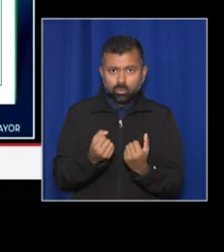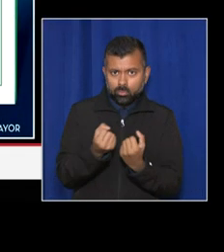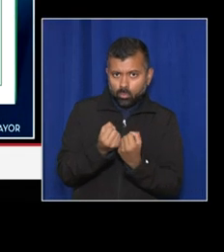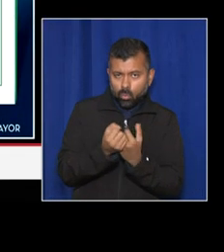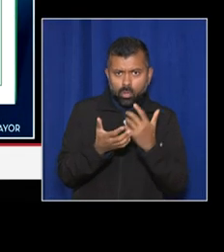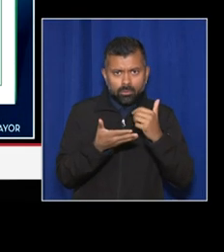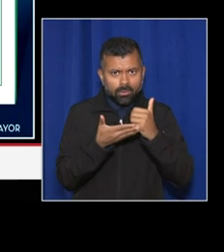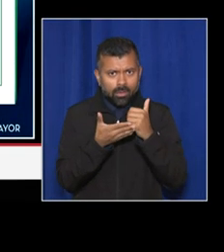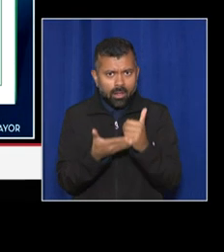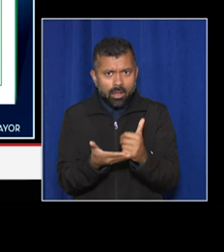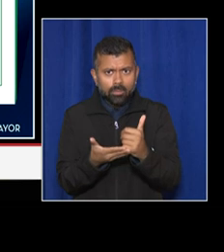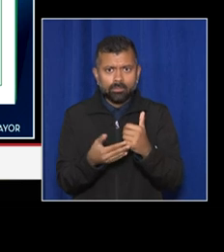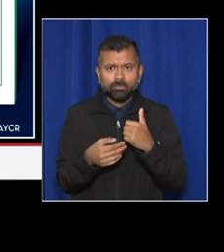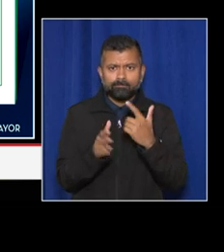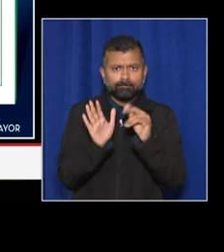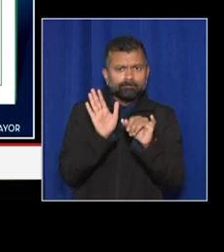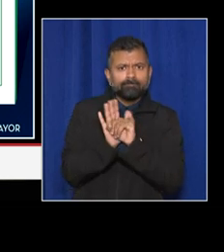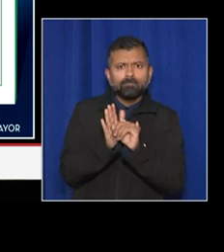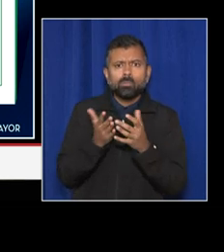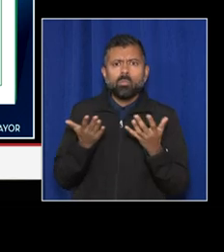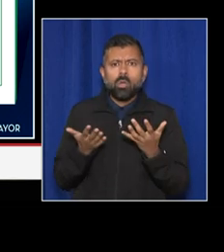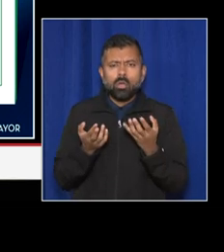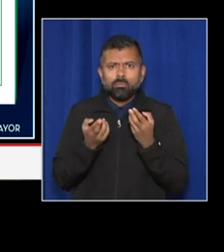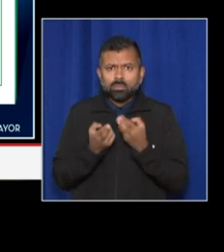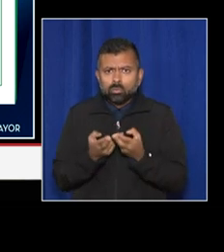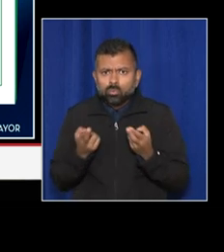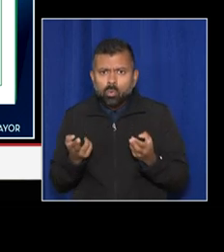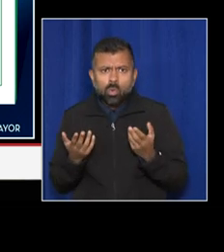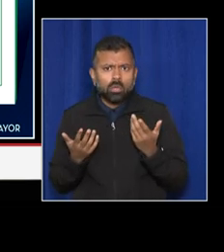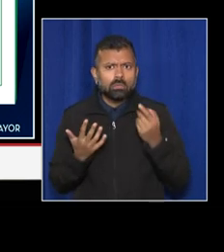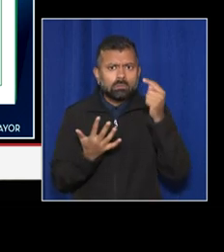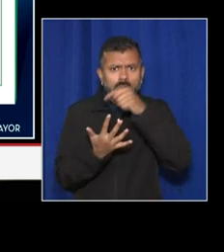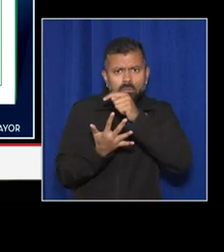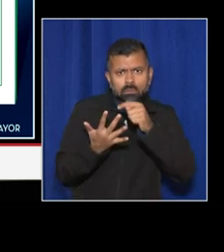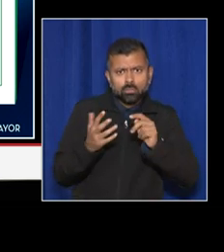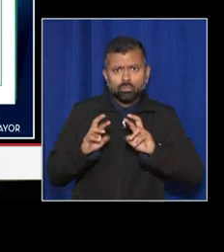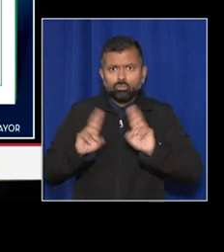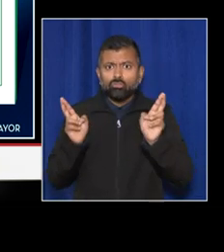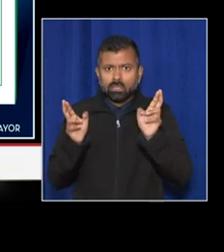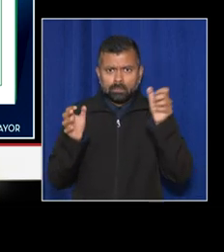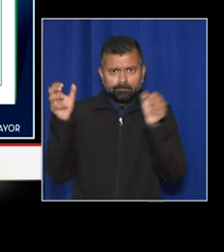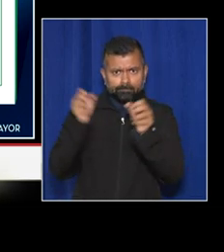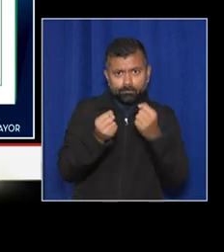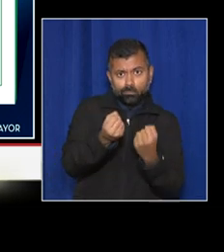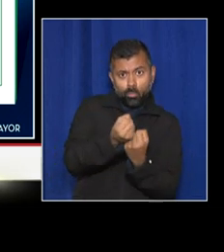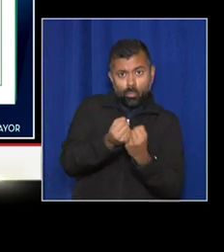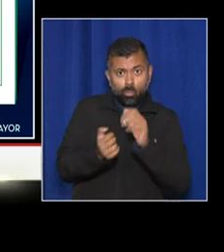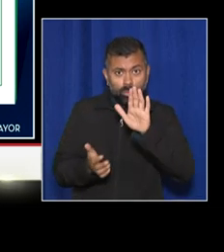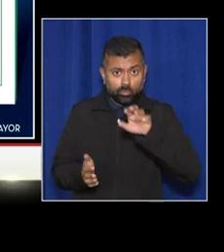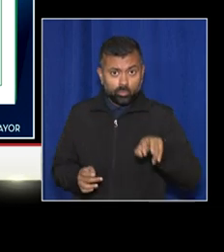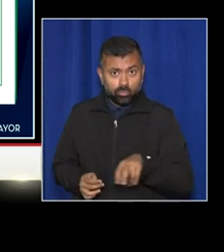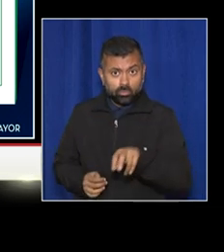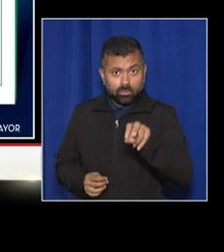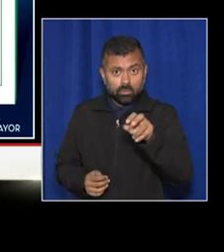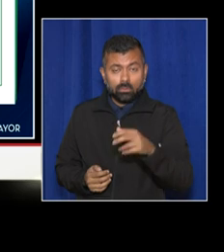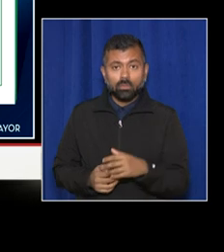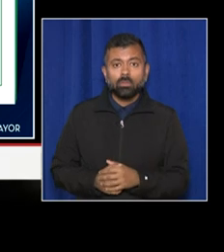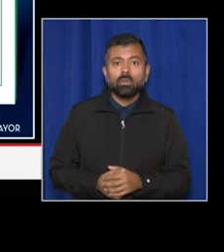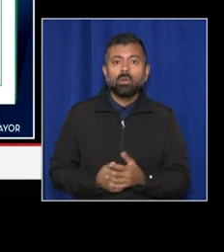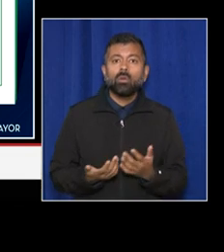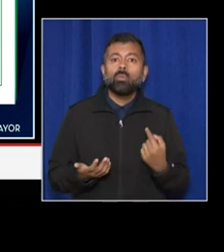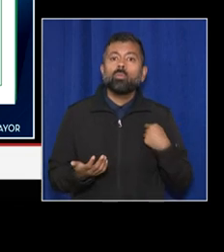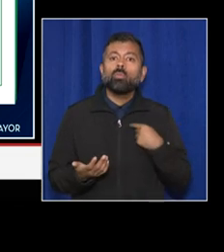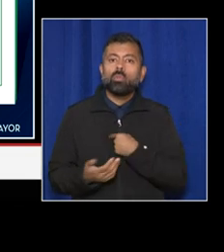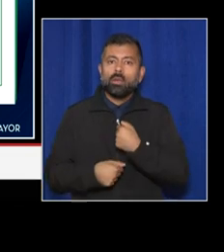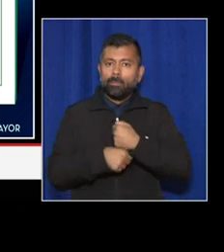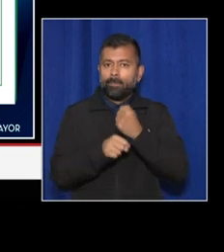identifying employment for this moment. As a result, what we've done is we've created a new public service career hub,